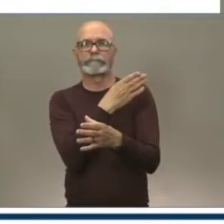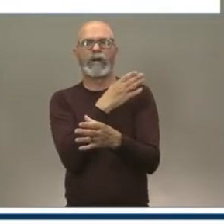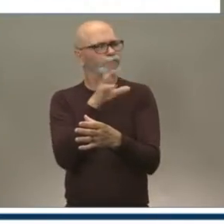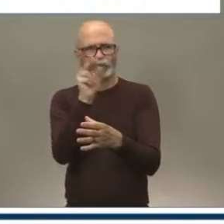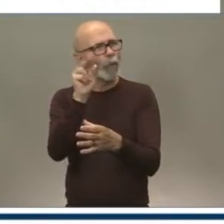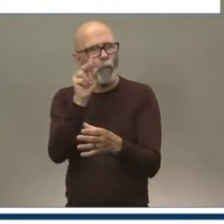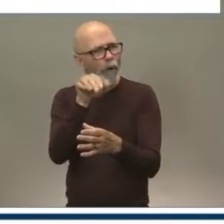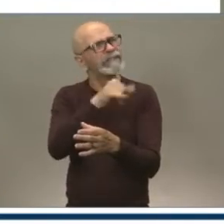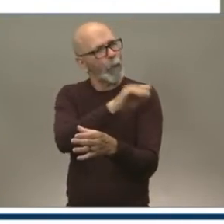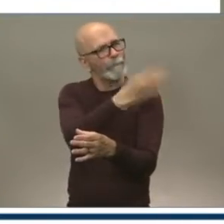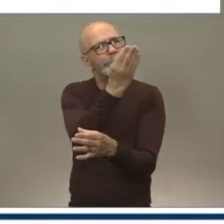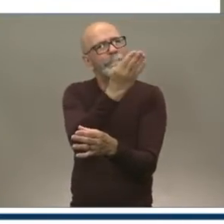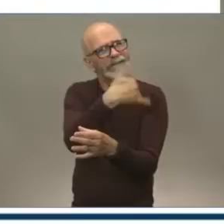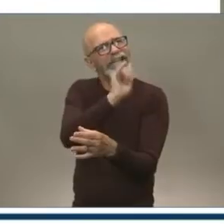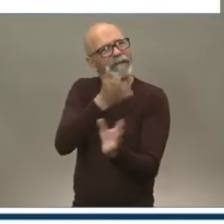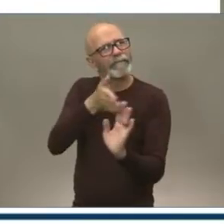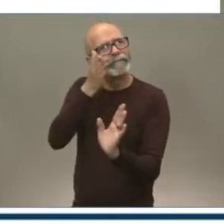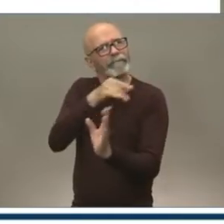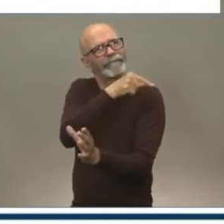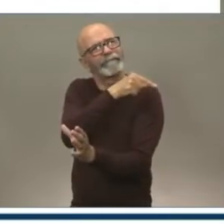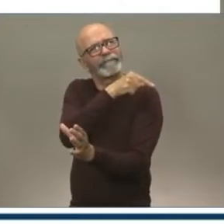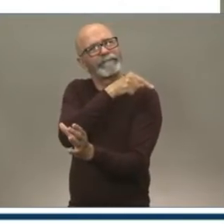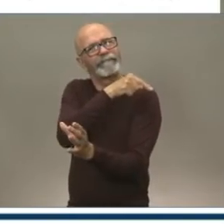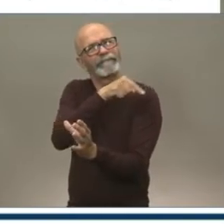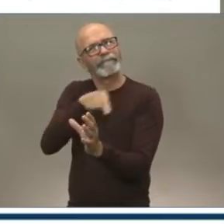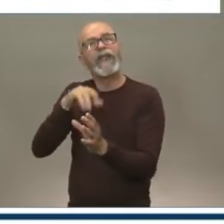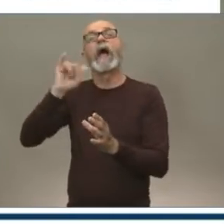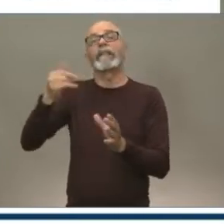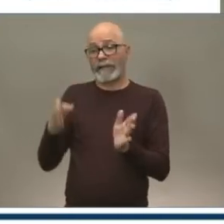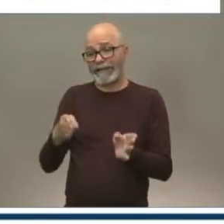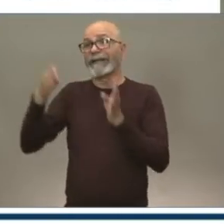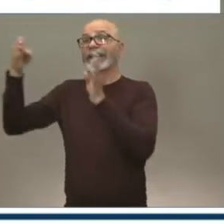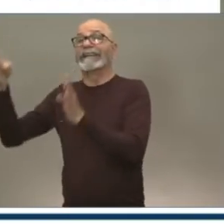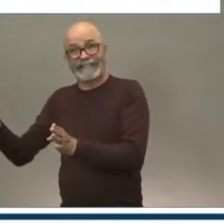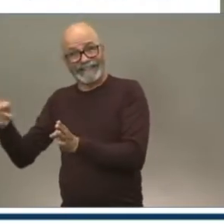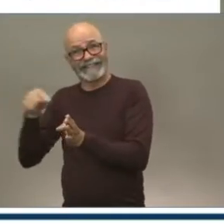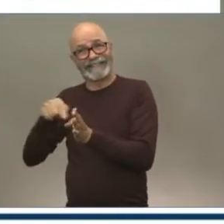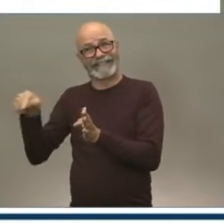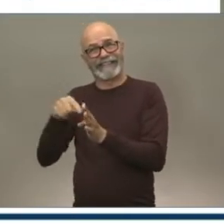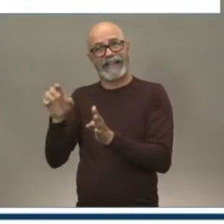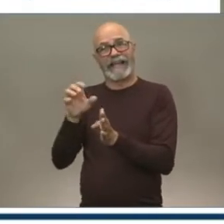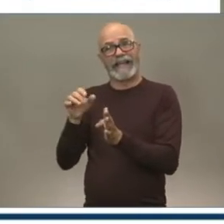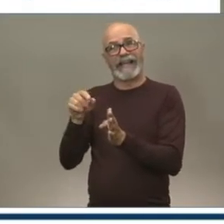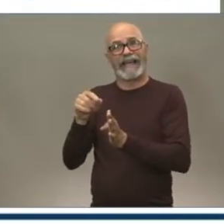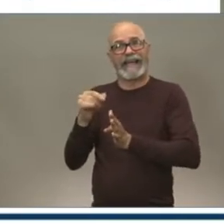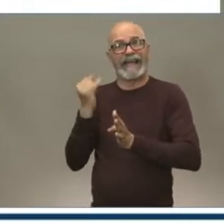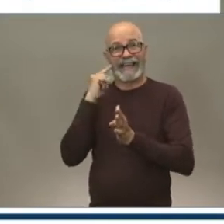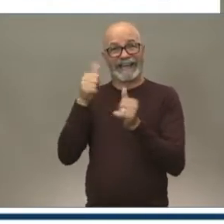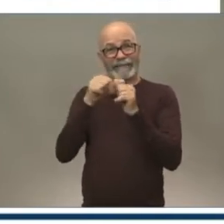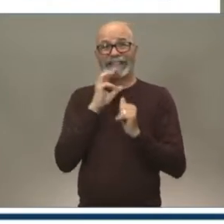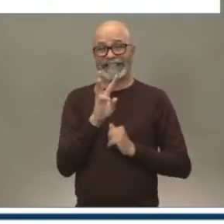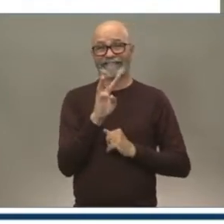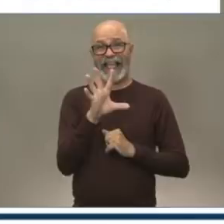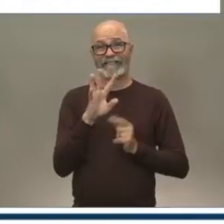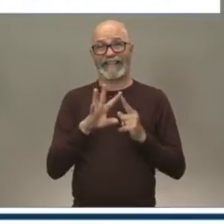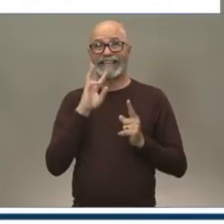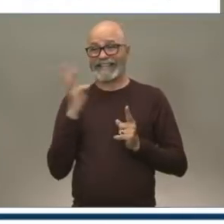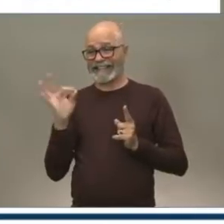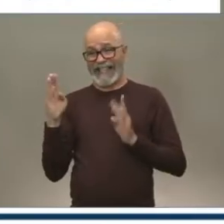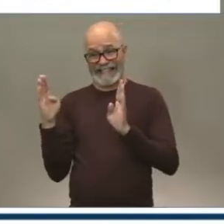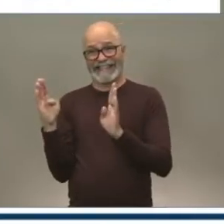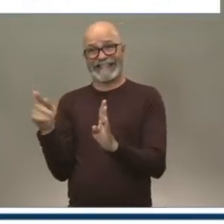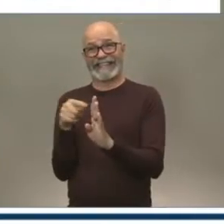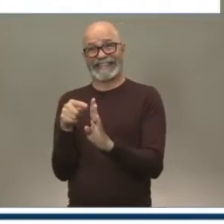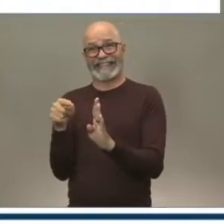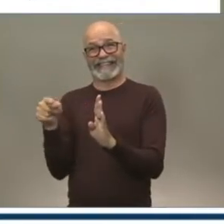news fairly soon about when we can go to the next age cohort. When we did open up to the 65 to 69s, we did say that because of the